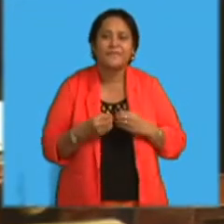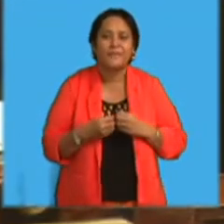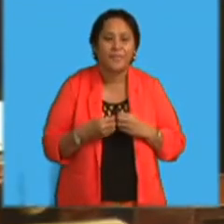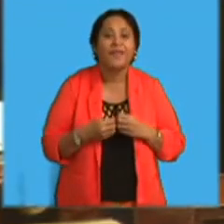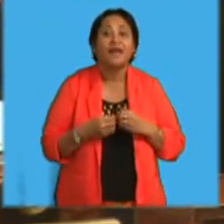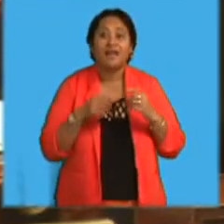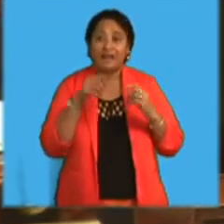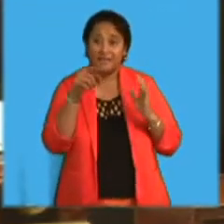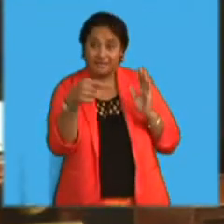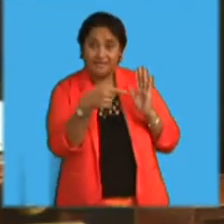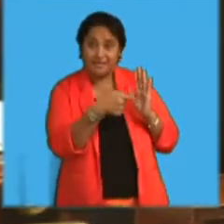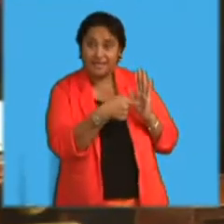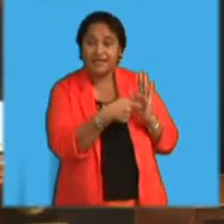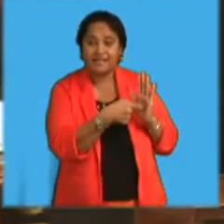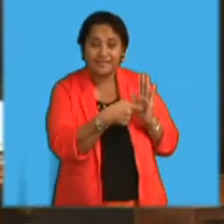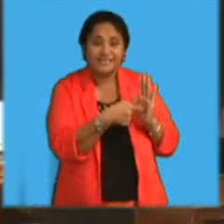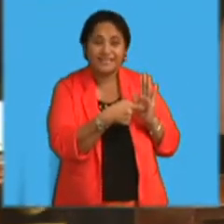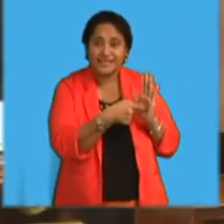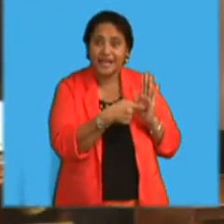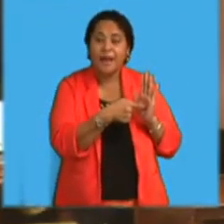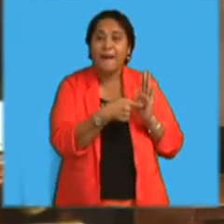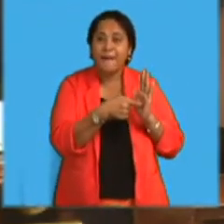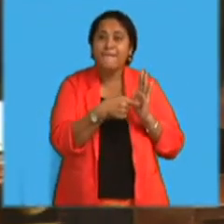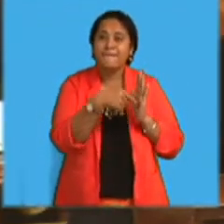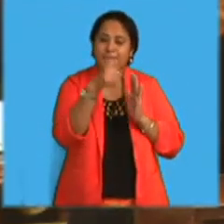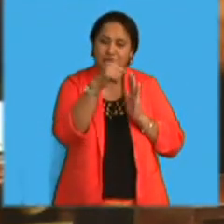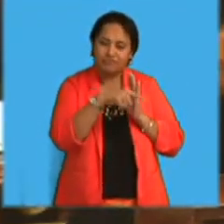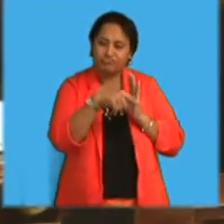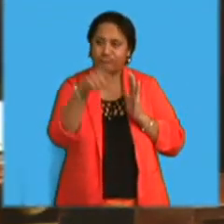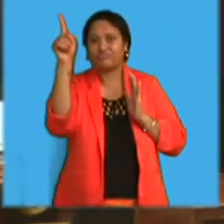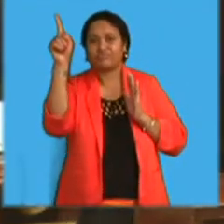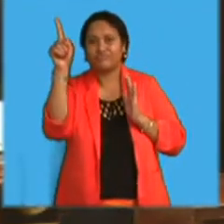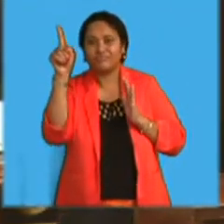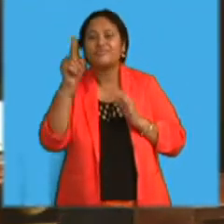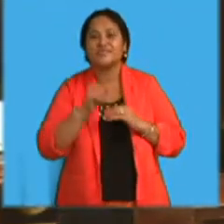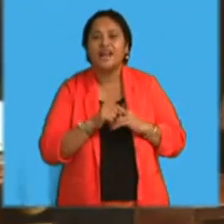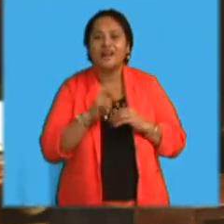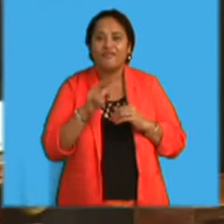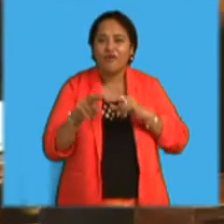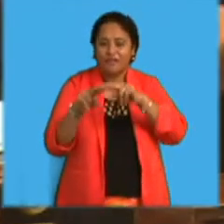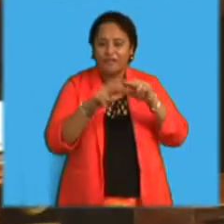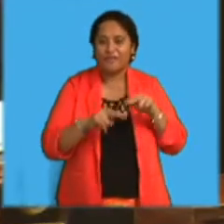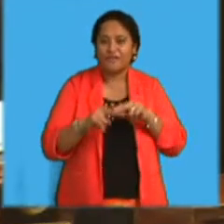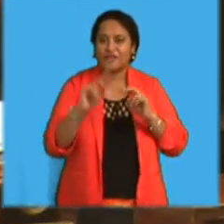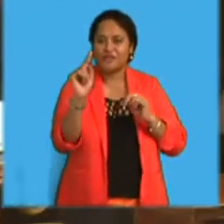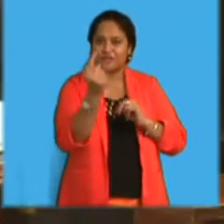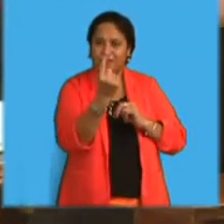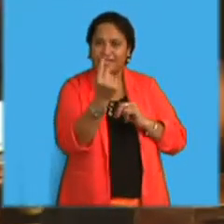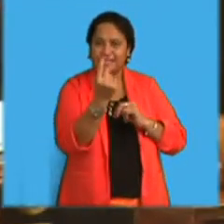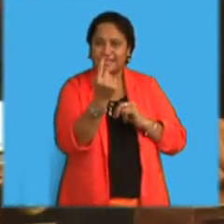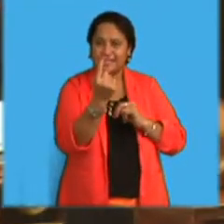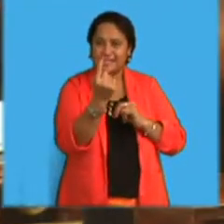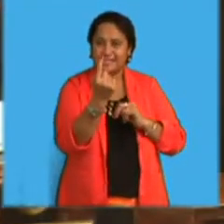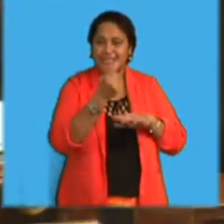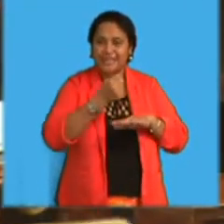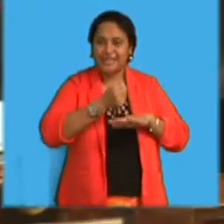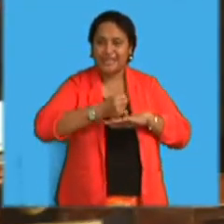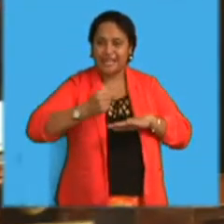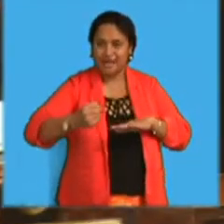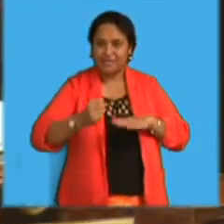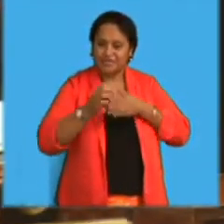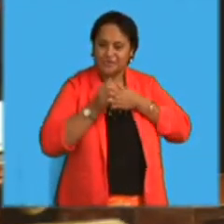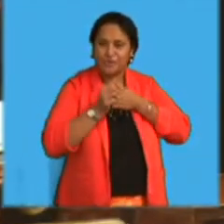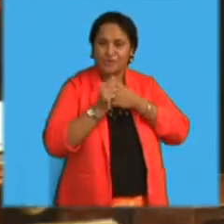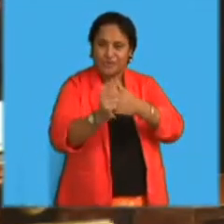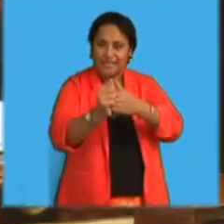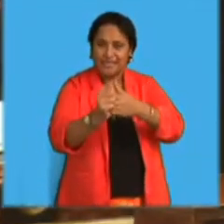Madam Speaker, was the big blue tick and the mandate for the Fiji First government to govern, Madam Speaker.